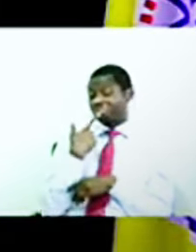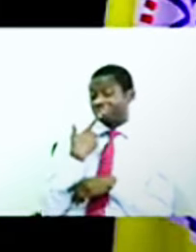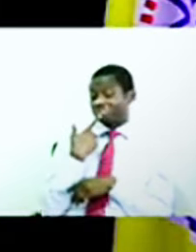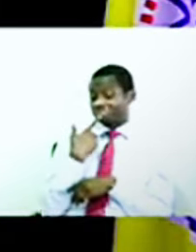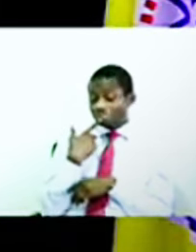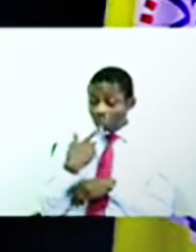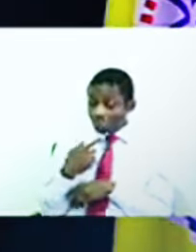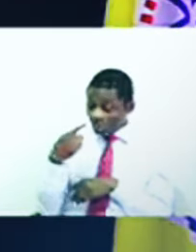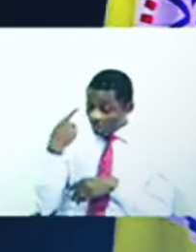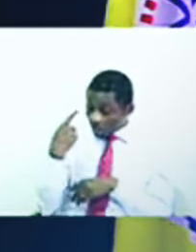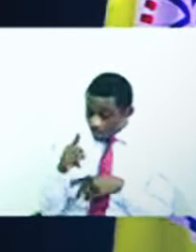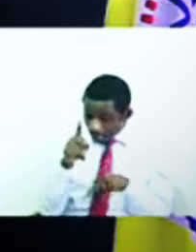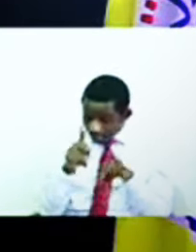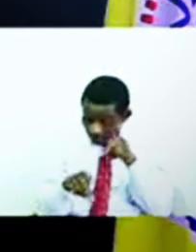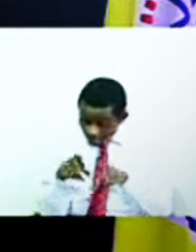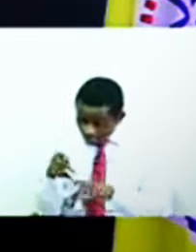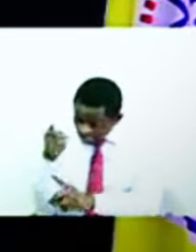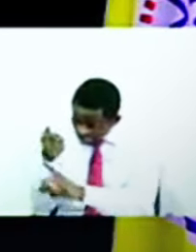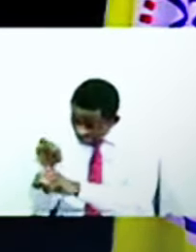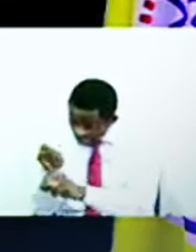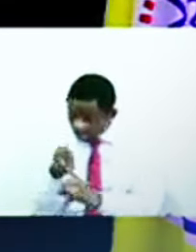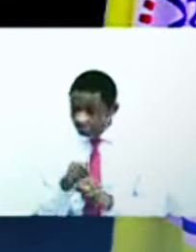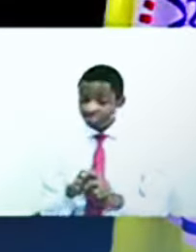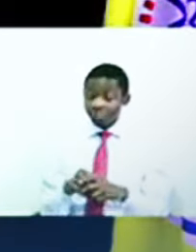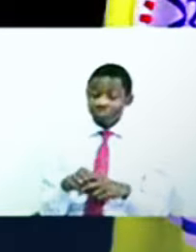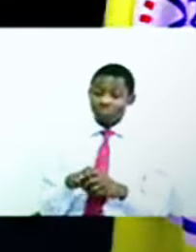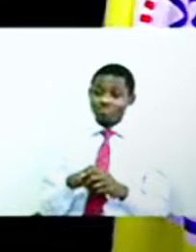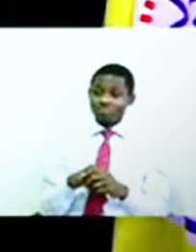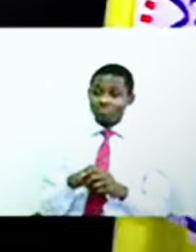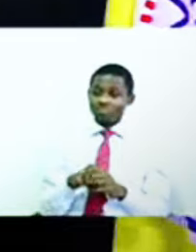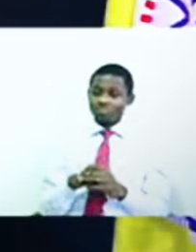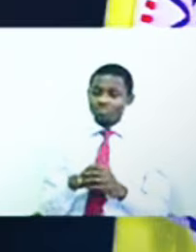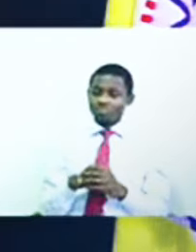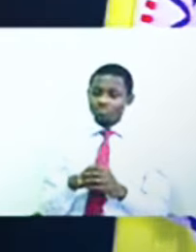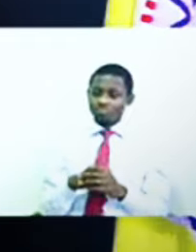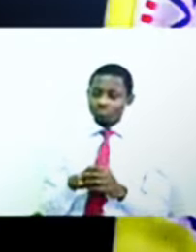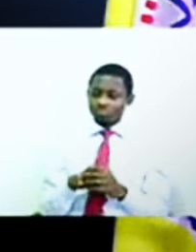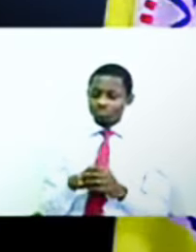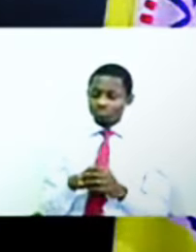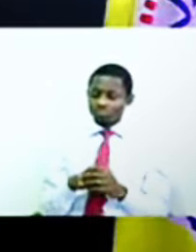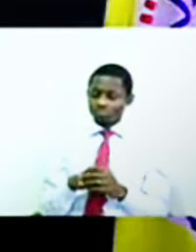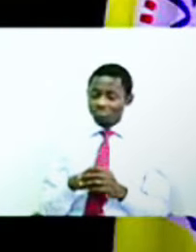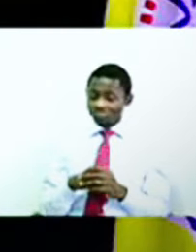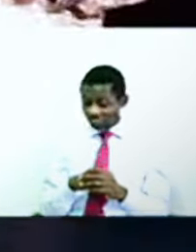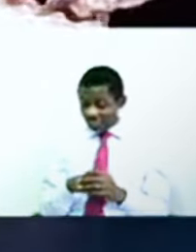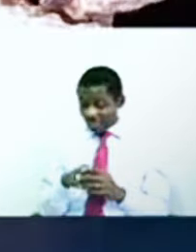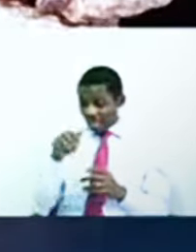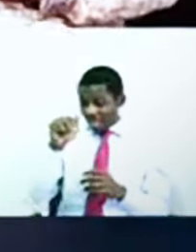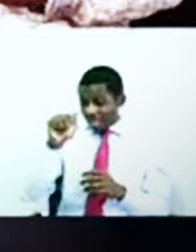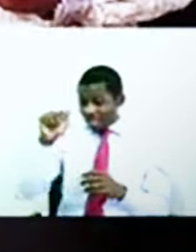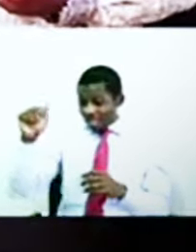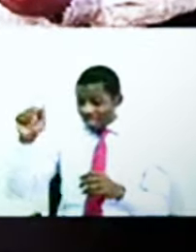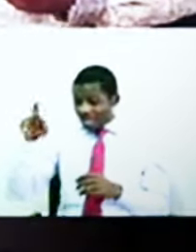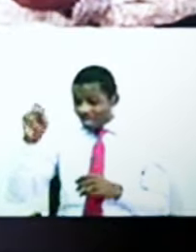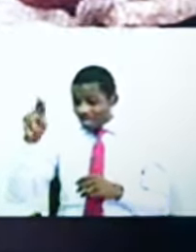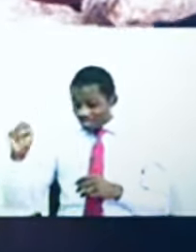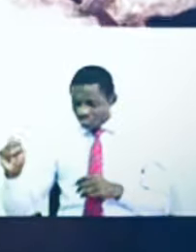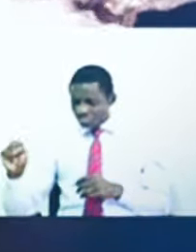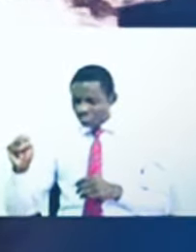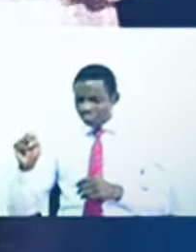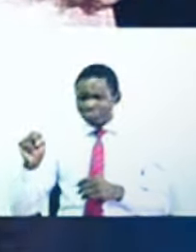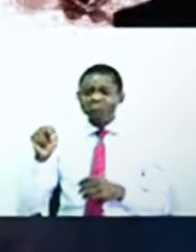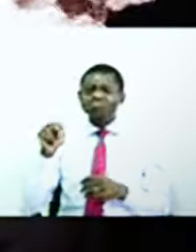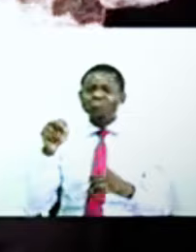the people. Aaron said, He was afraid of them. No, usruo. So he had to give in to their